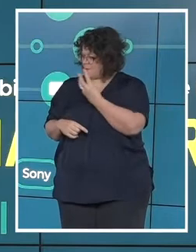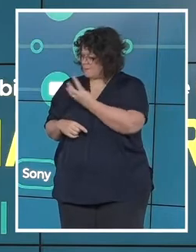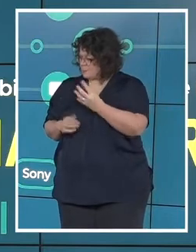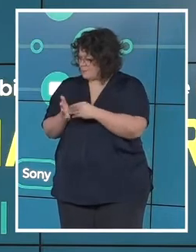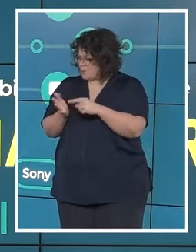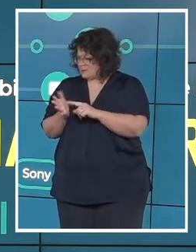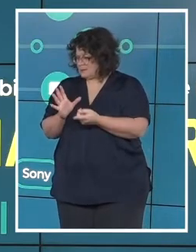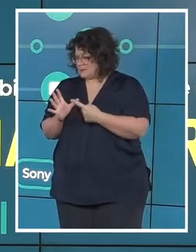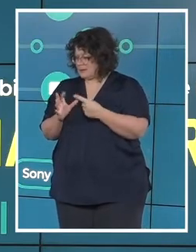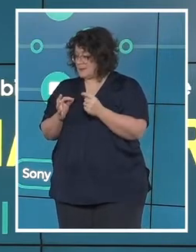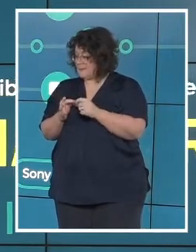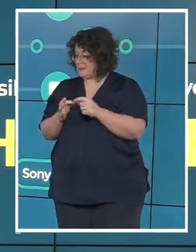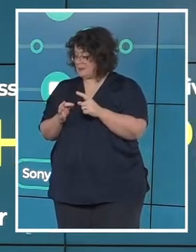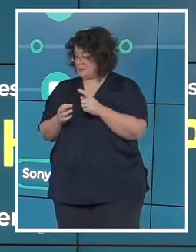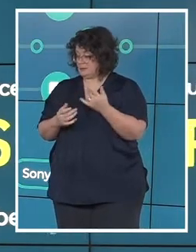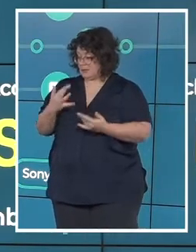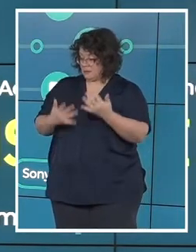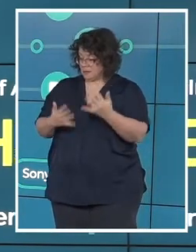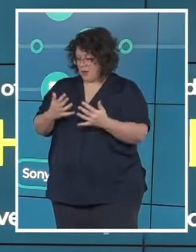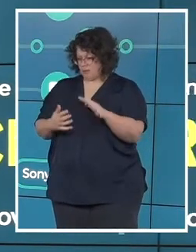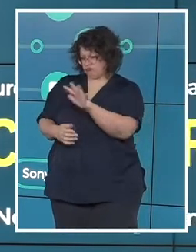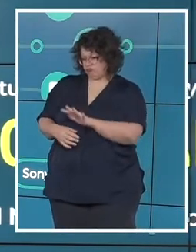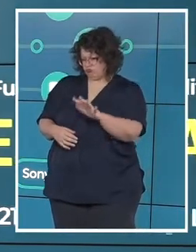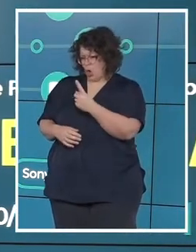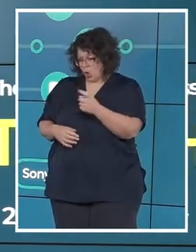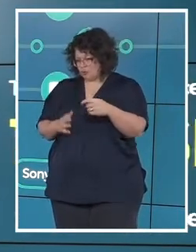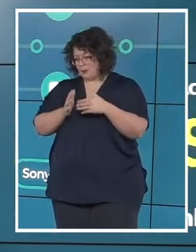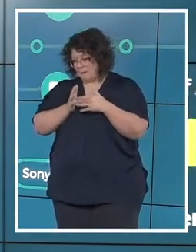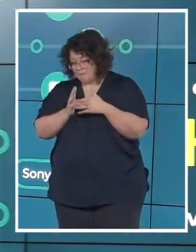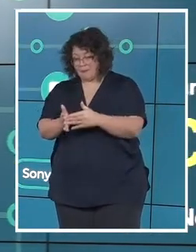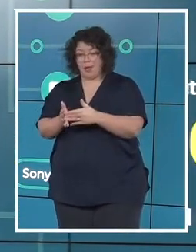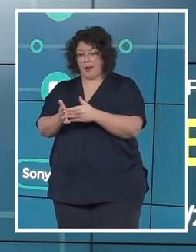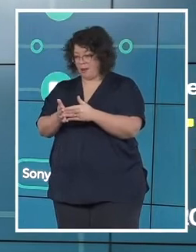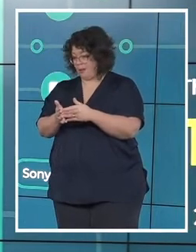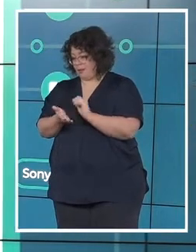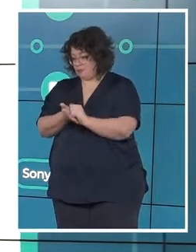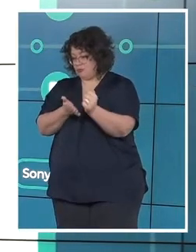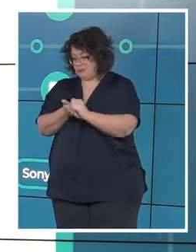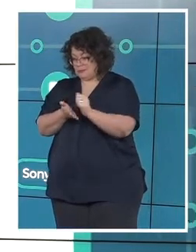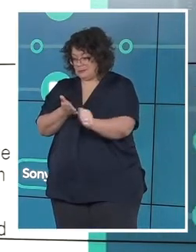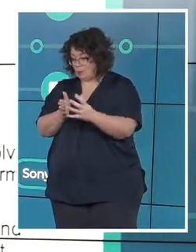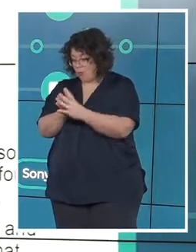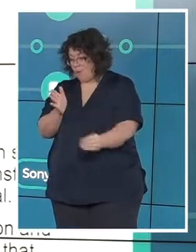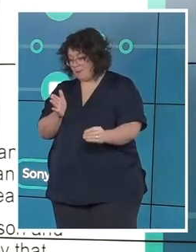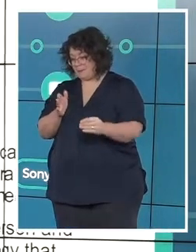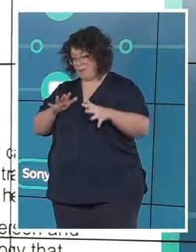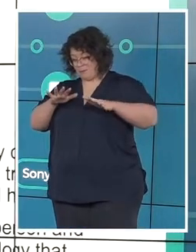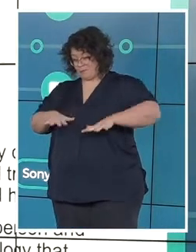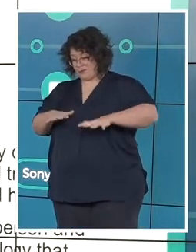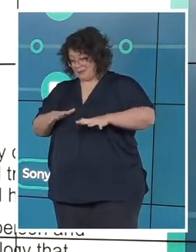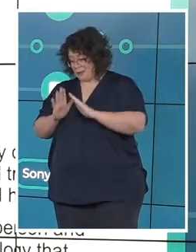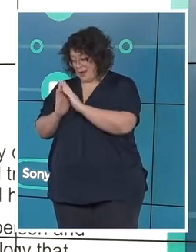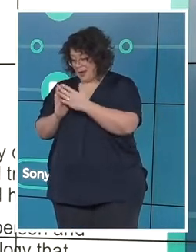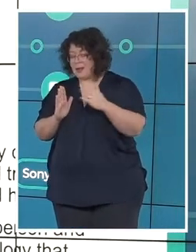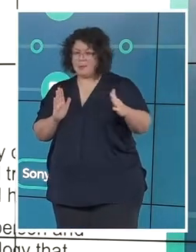Library. There's a lot of data in there. But it's not just about the amount of data. It's literally understanding